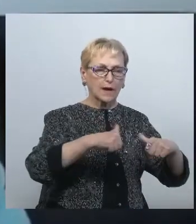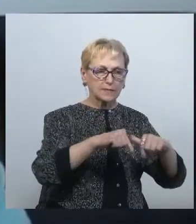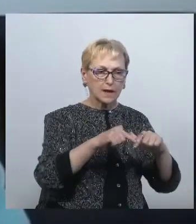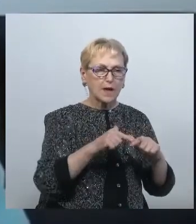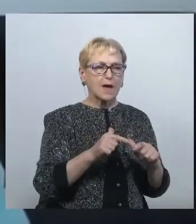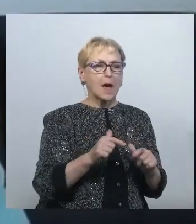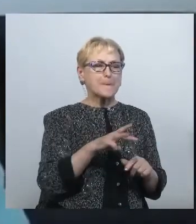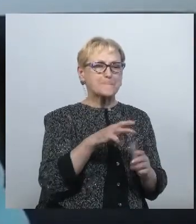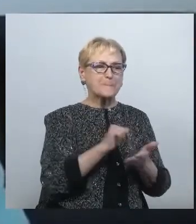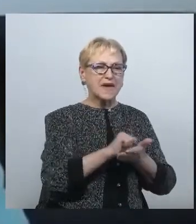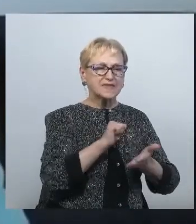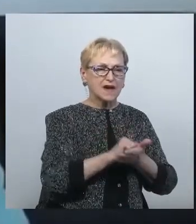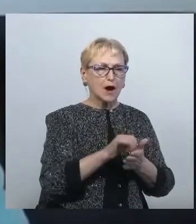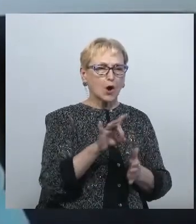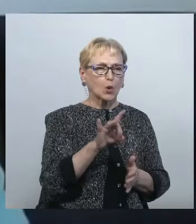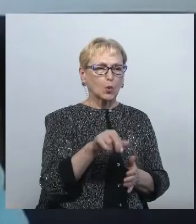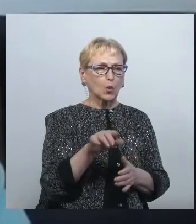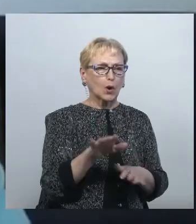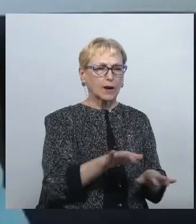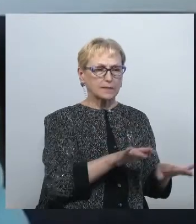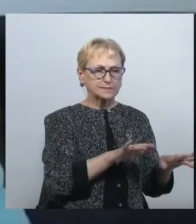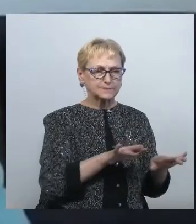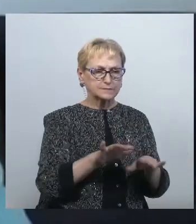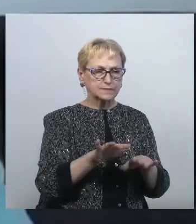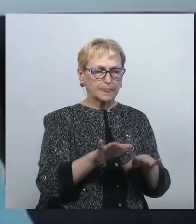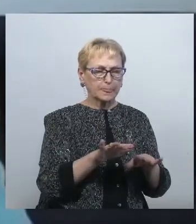with such media movements,